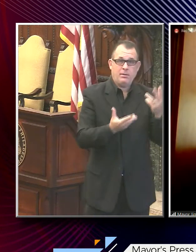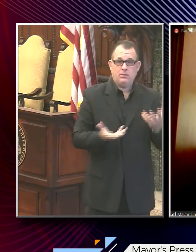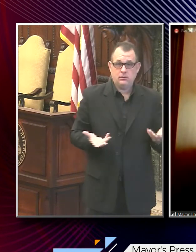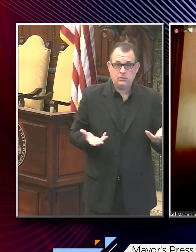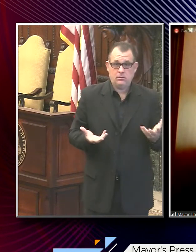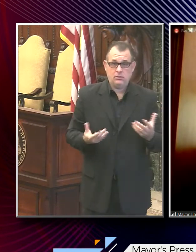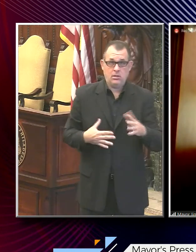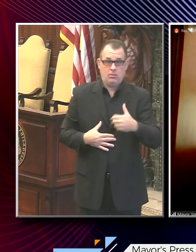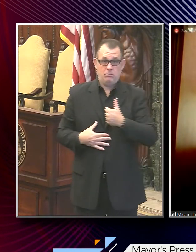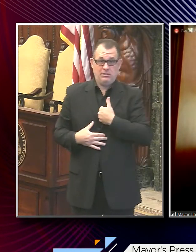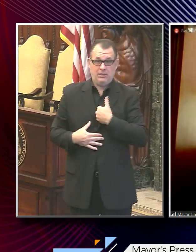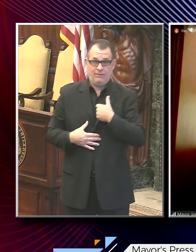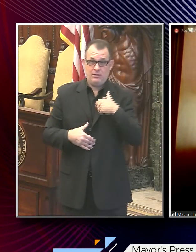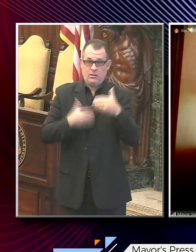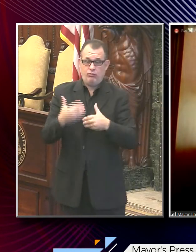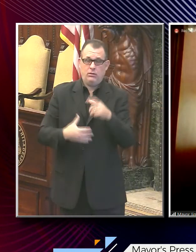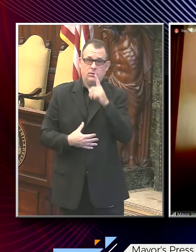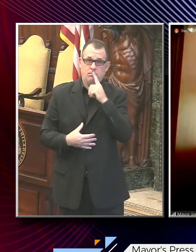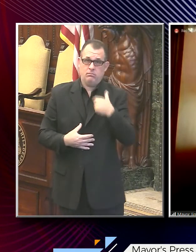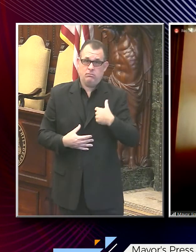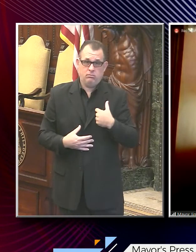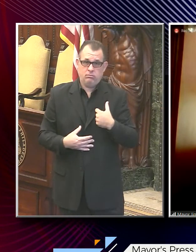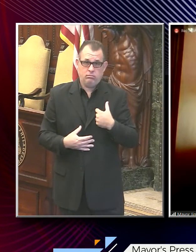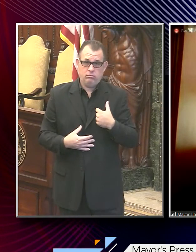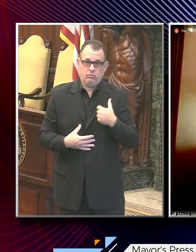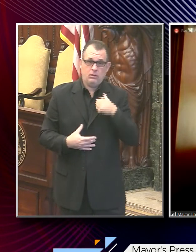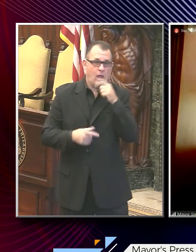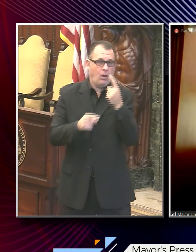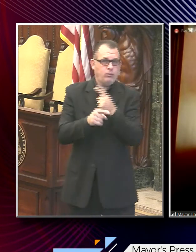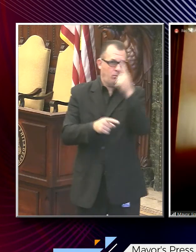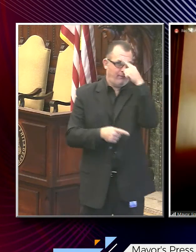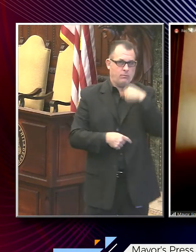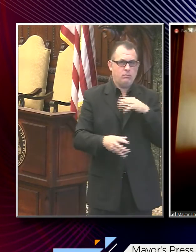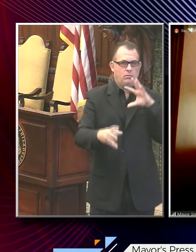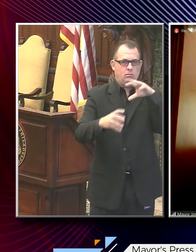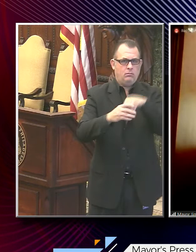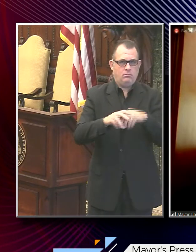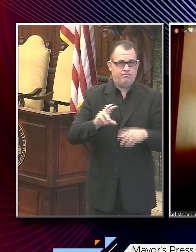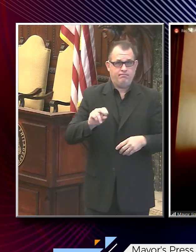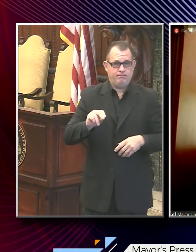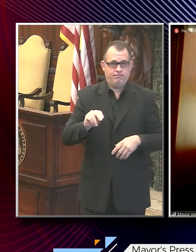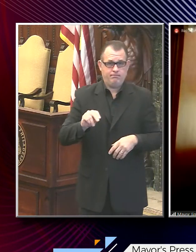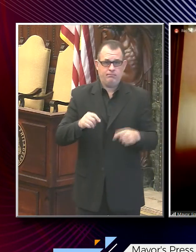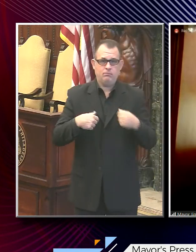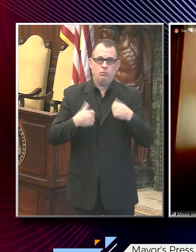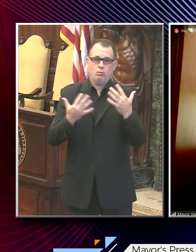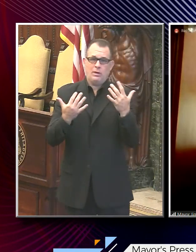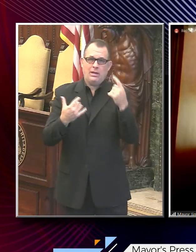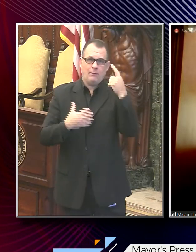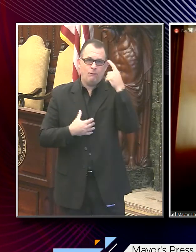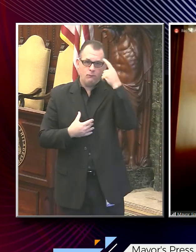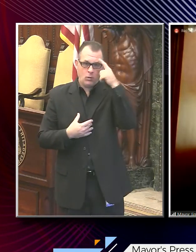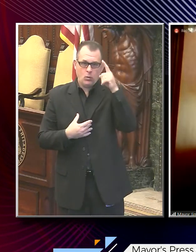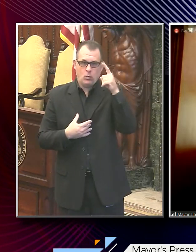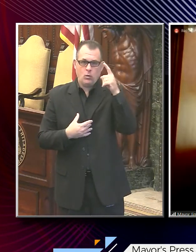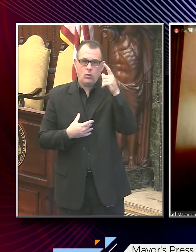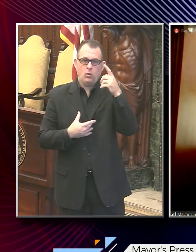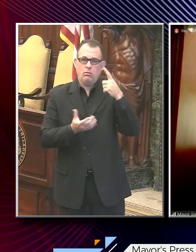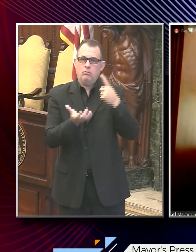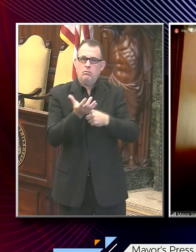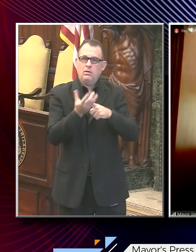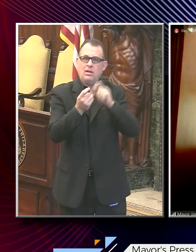in that process. I don't think it's appropriate to do that. And I'm waiting for, and really to kind of talk about specifics